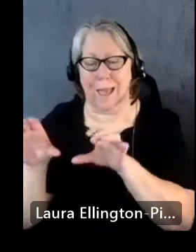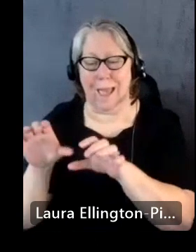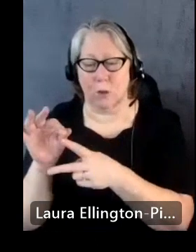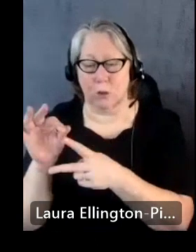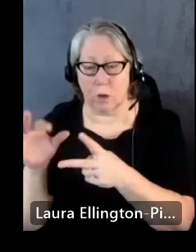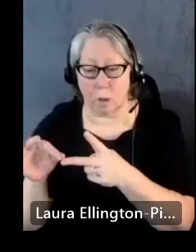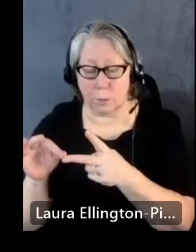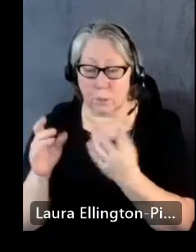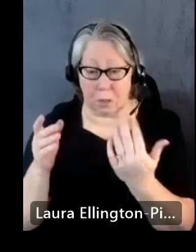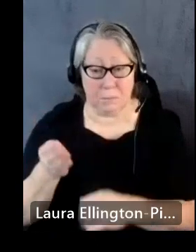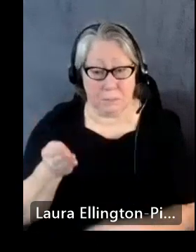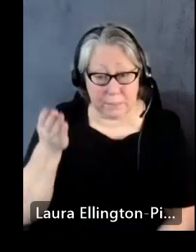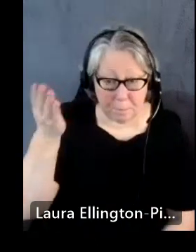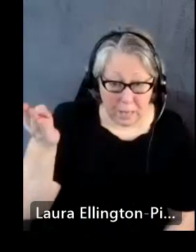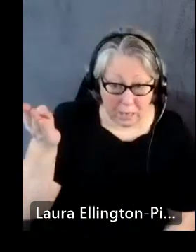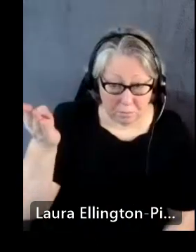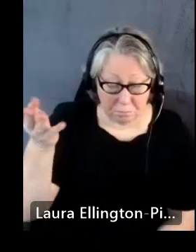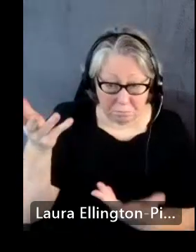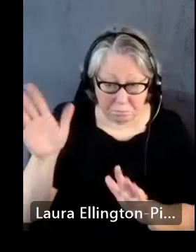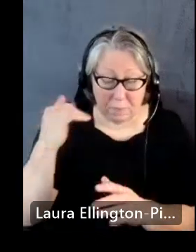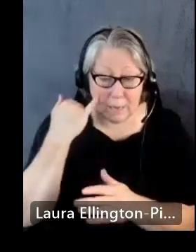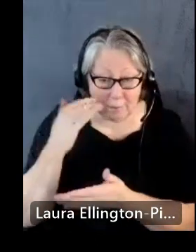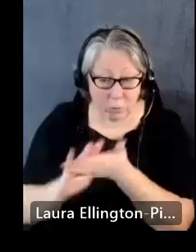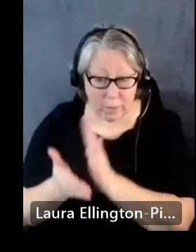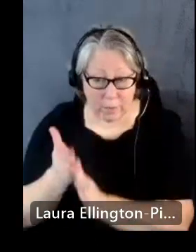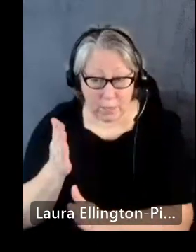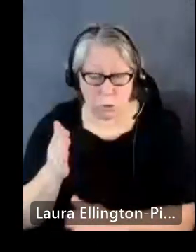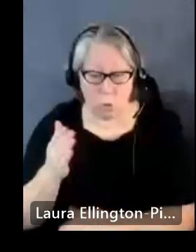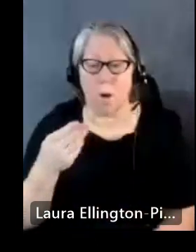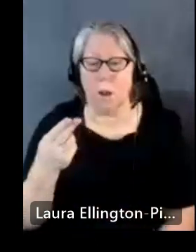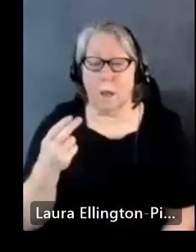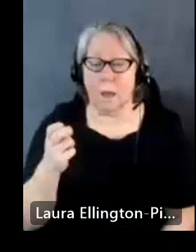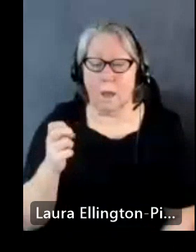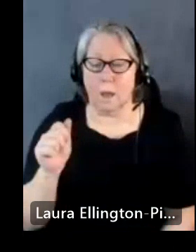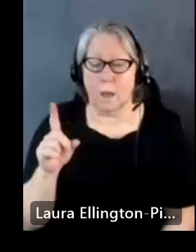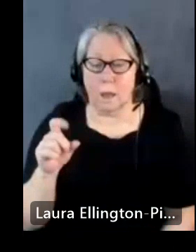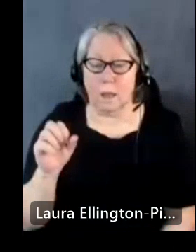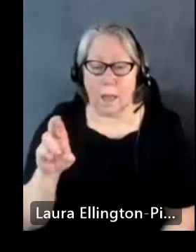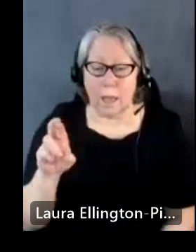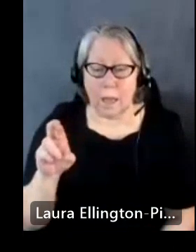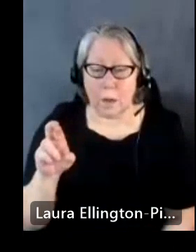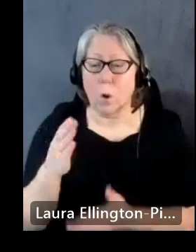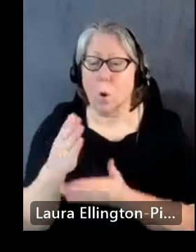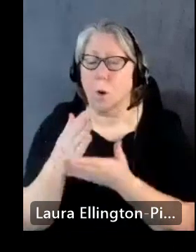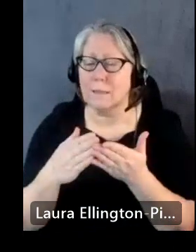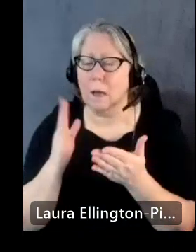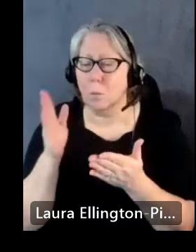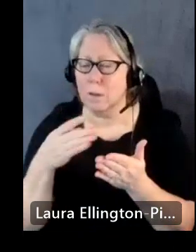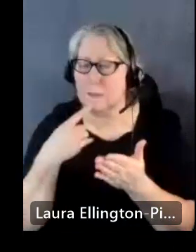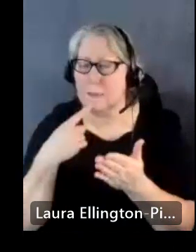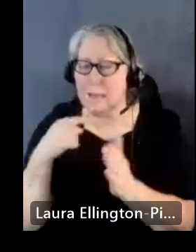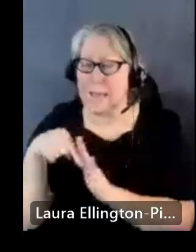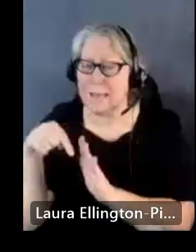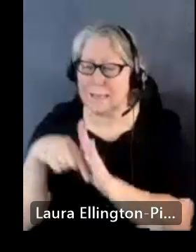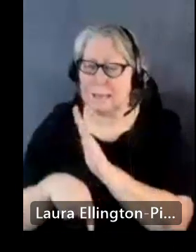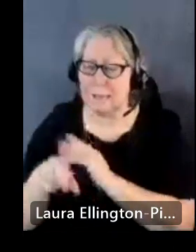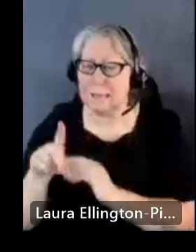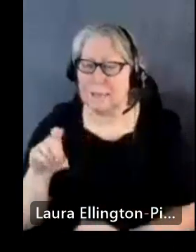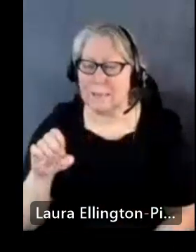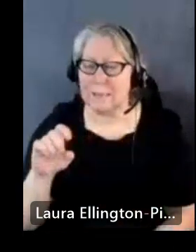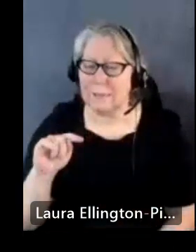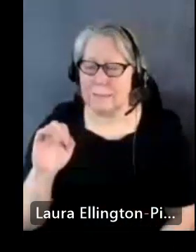it to the next stage if you're done with it. Or if you click on header, or a lot of forms also say detail, that's when you can actually go into